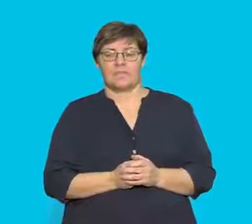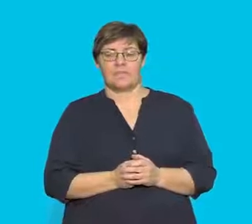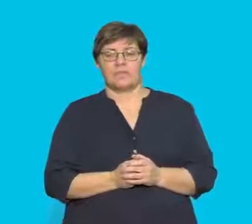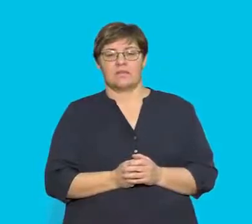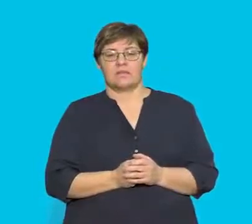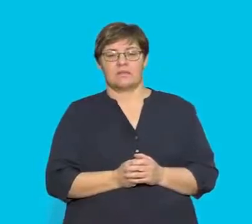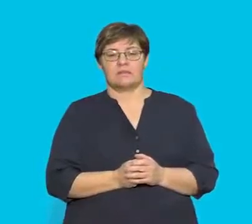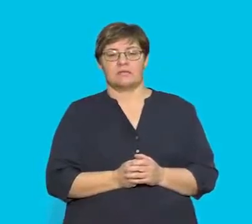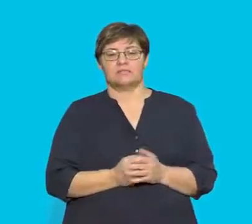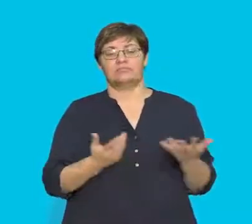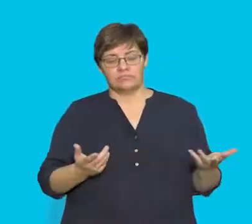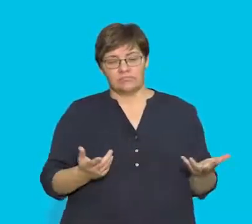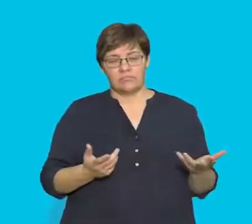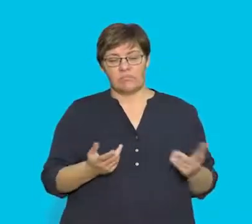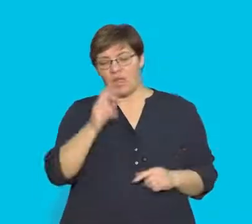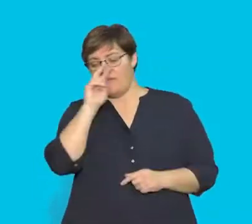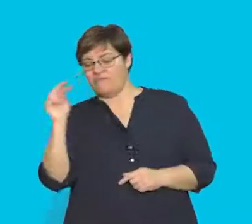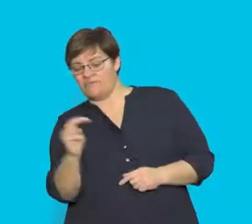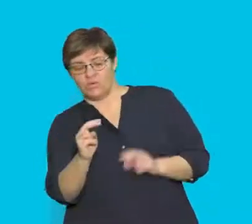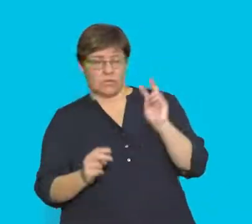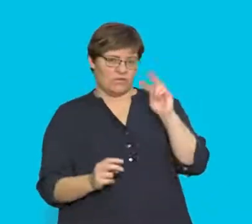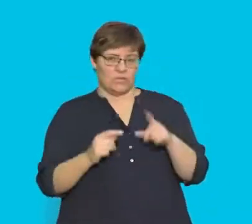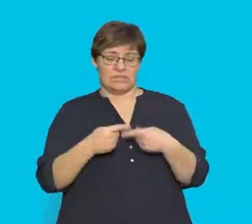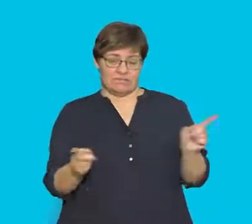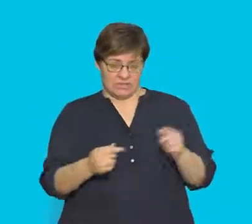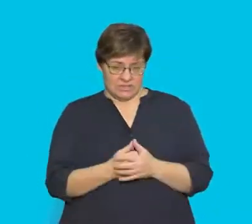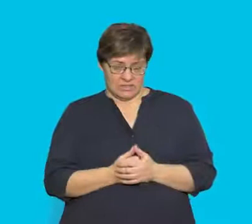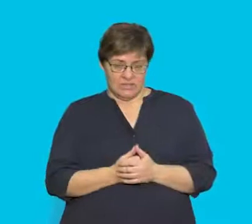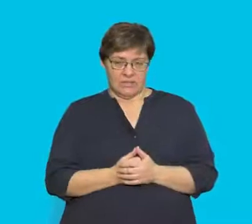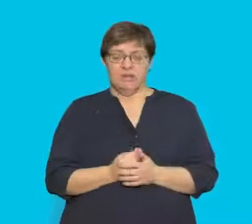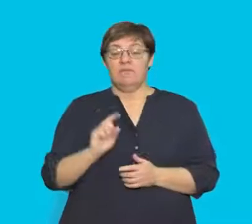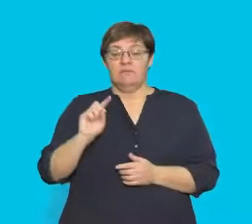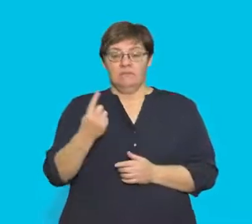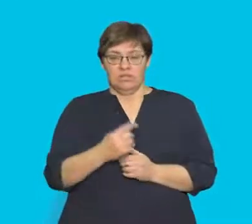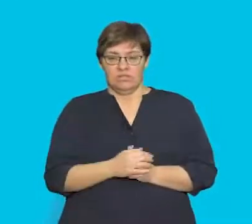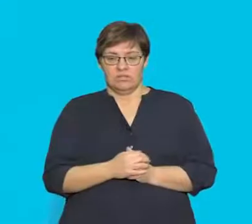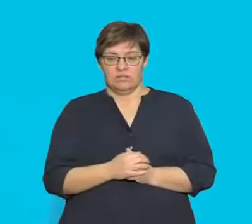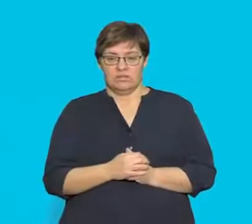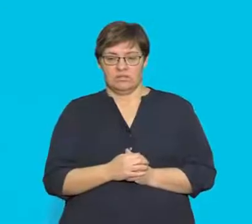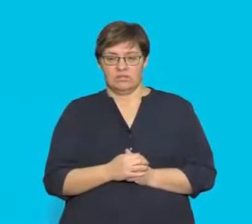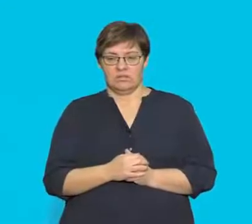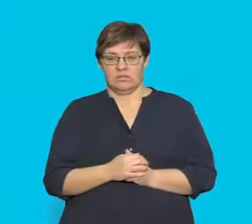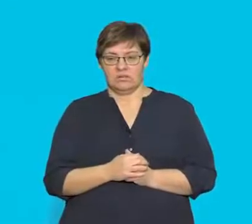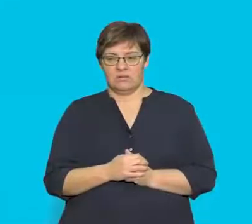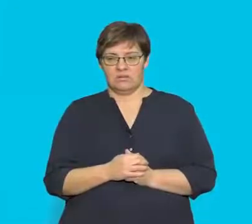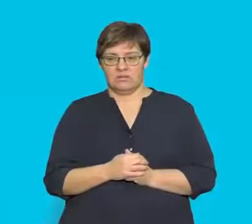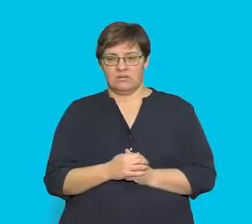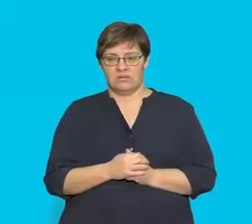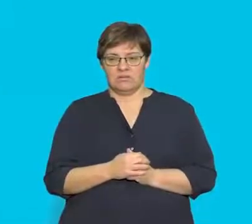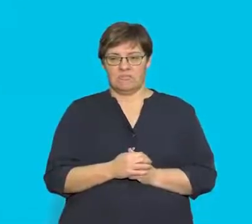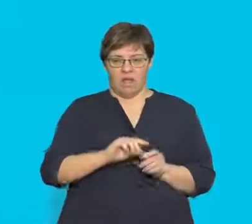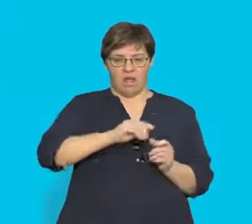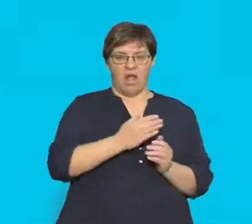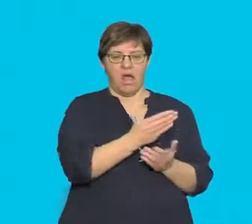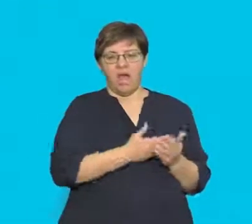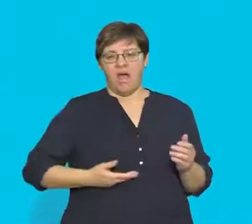So I'm going to take different viewpoints. And the first viewpoint I'm going to have, I hope you can see, is just a